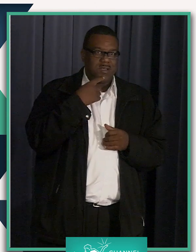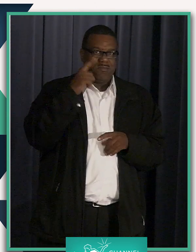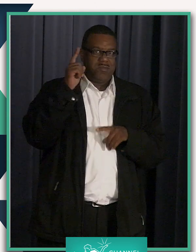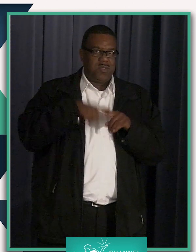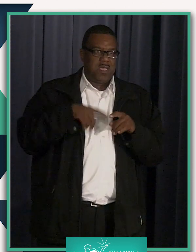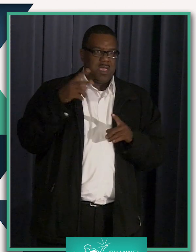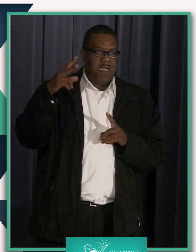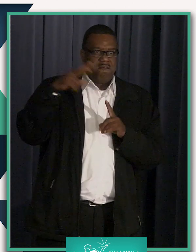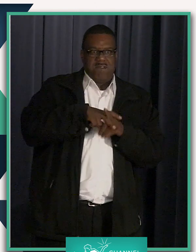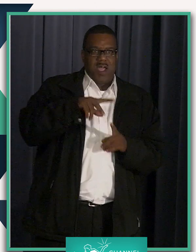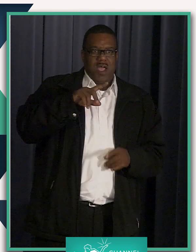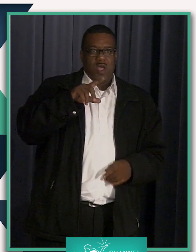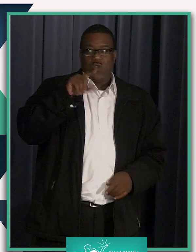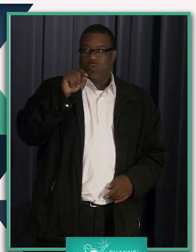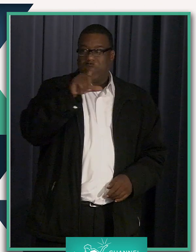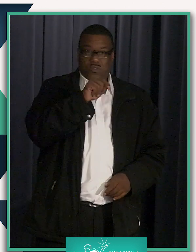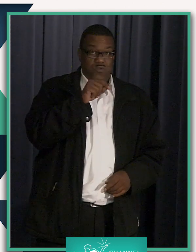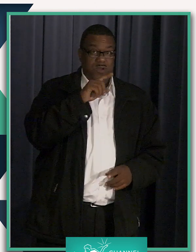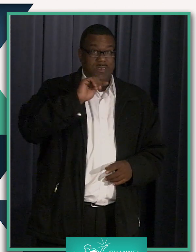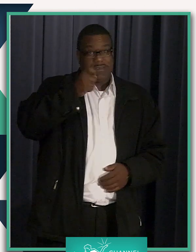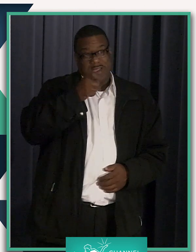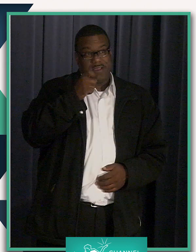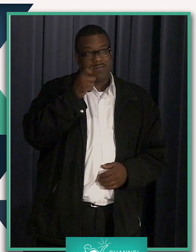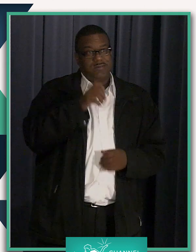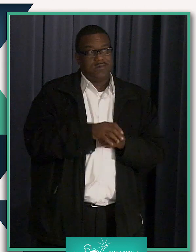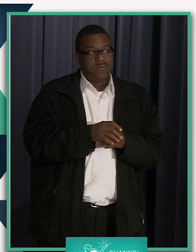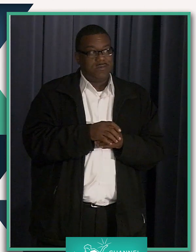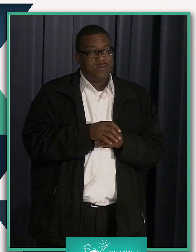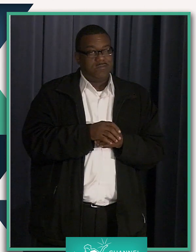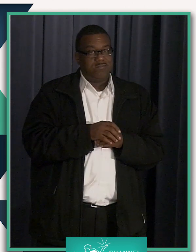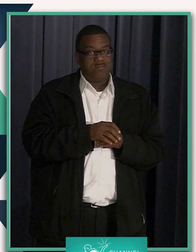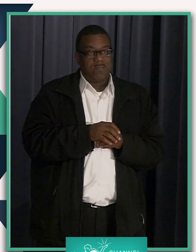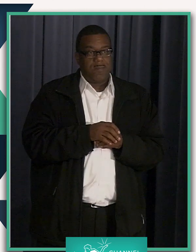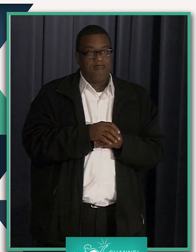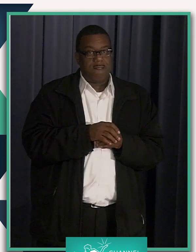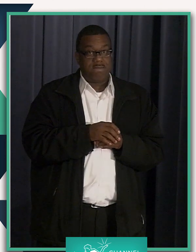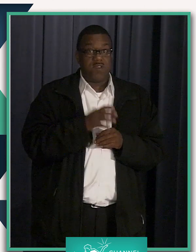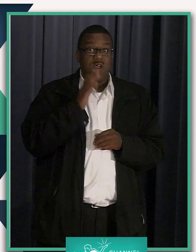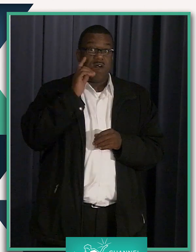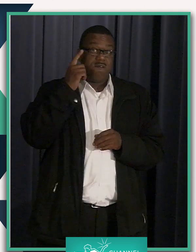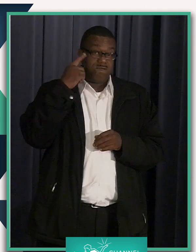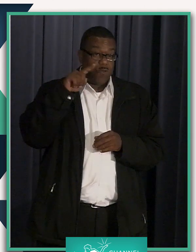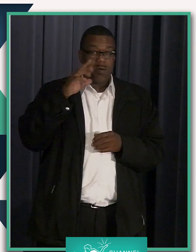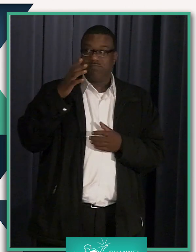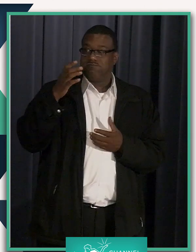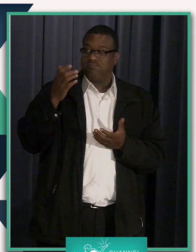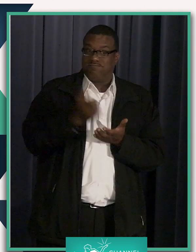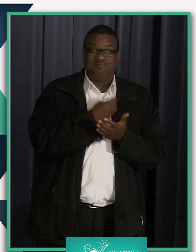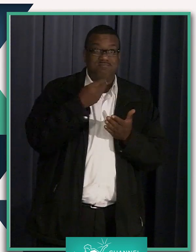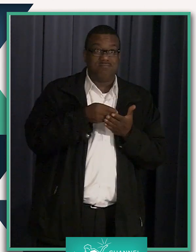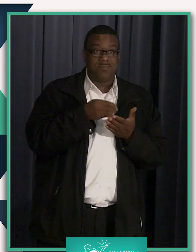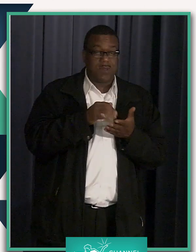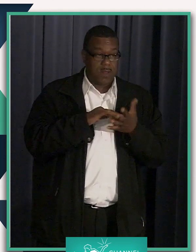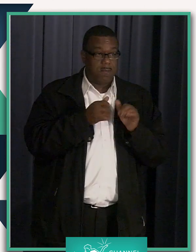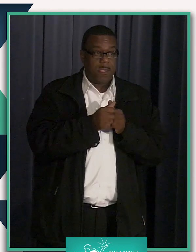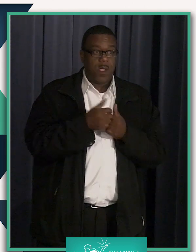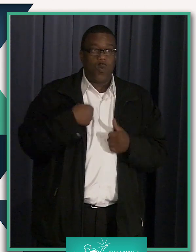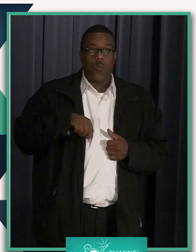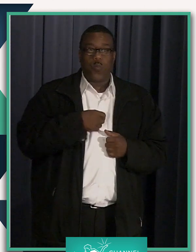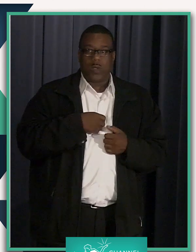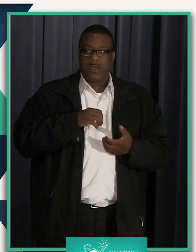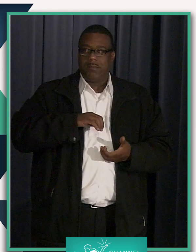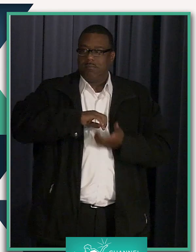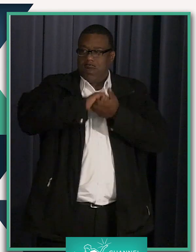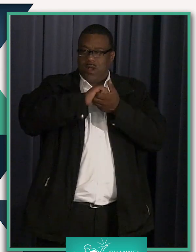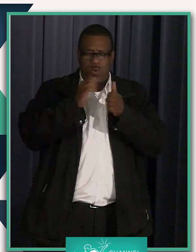2020 tax returns right now, and that will get you this money. And so we have partnered with